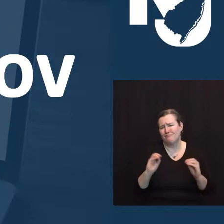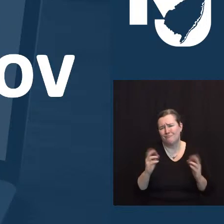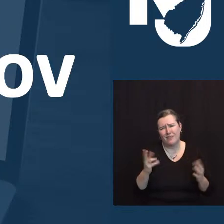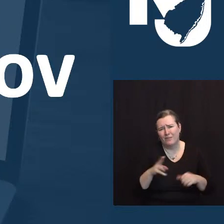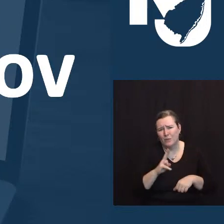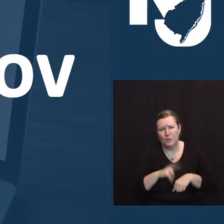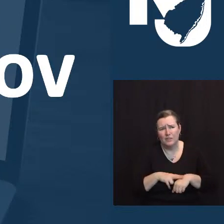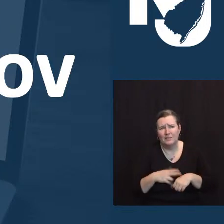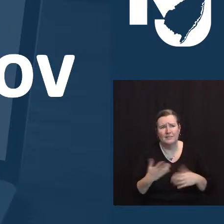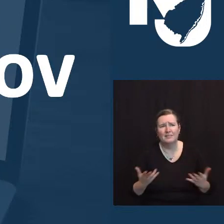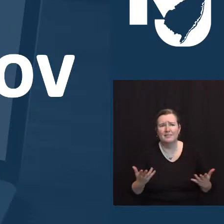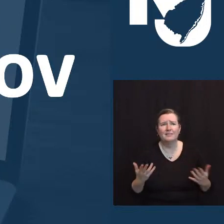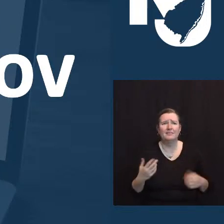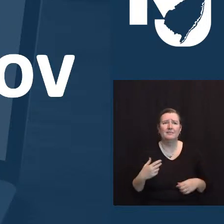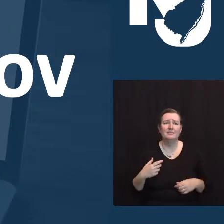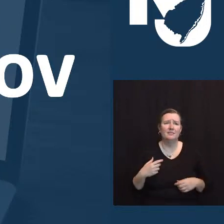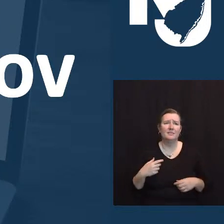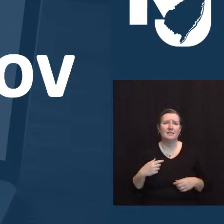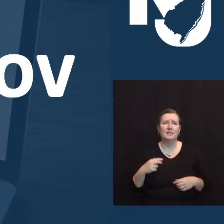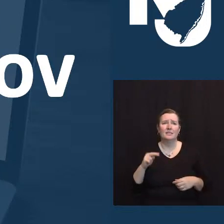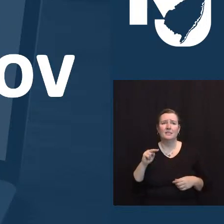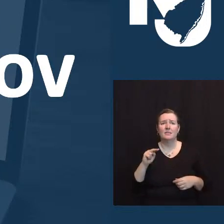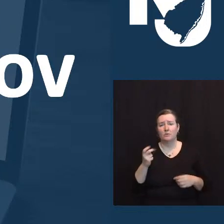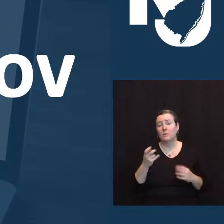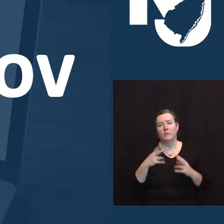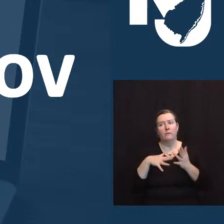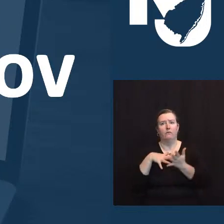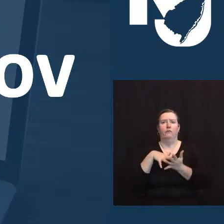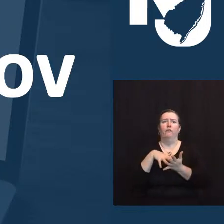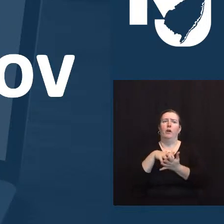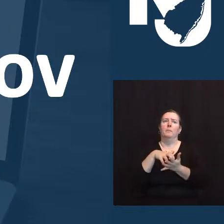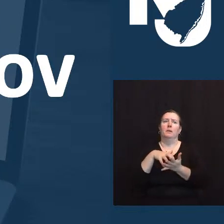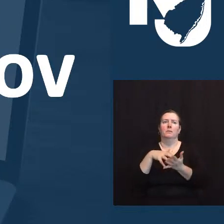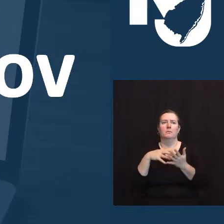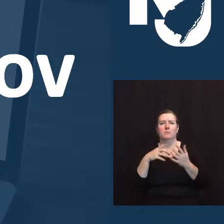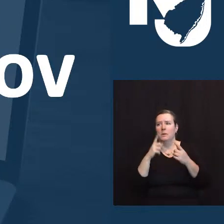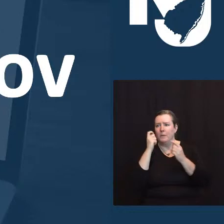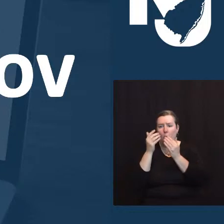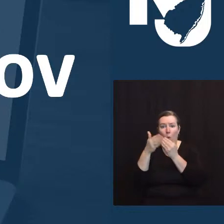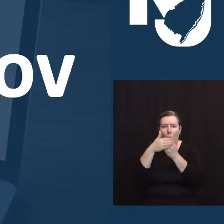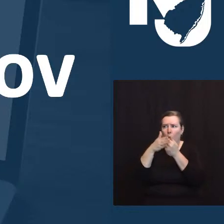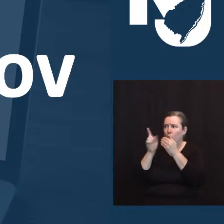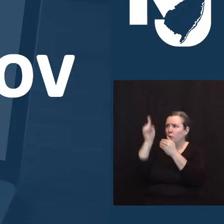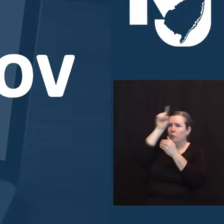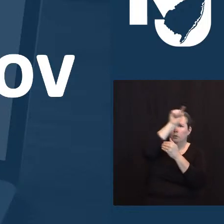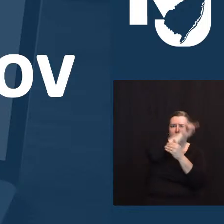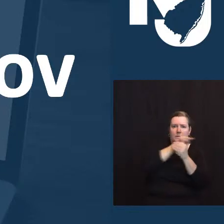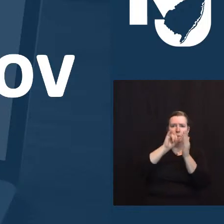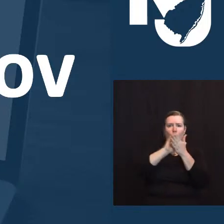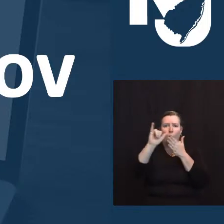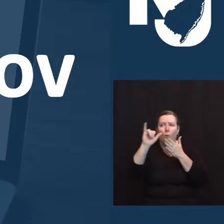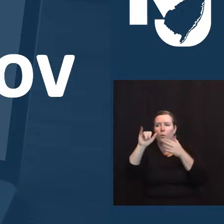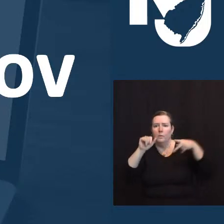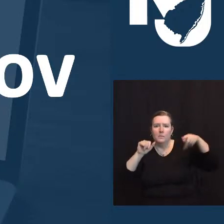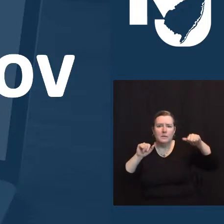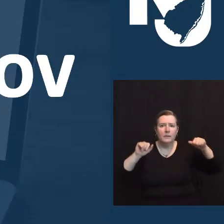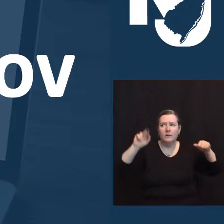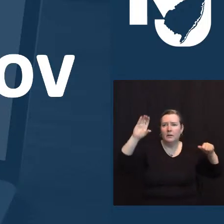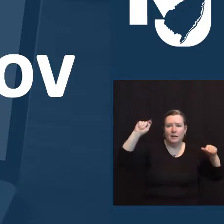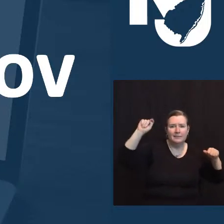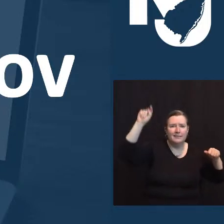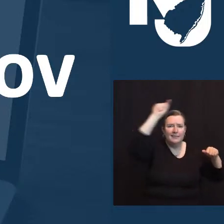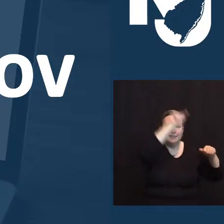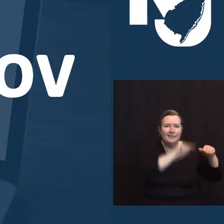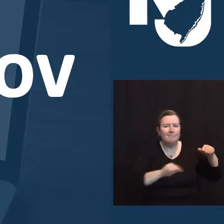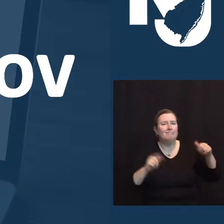be vulnerable, especially given our location, our proximity to New York City, and our importance as an international